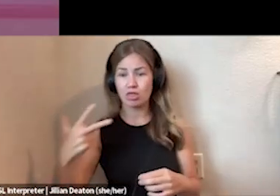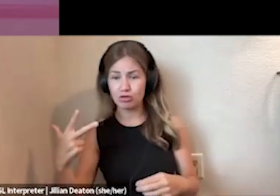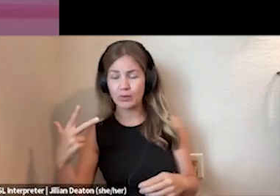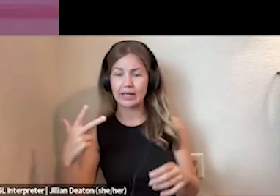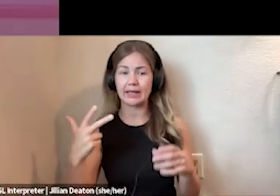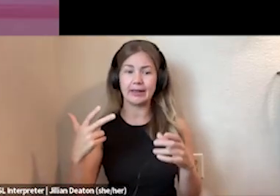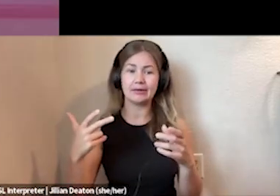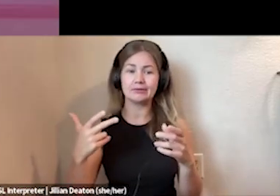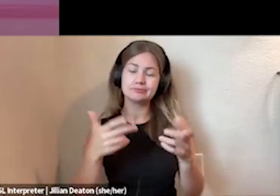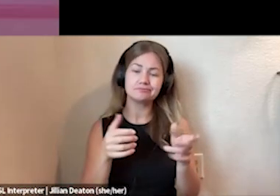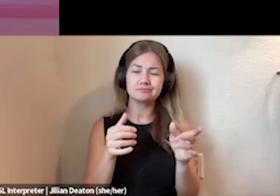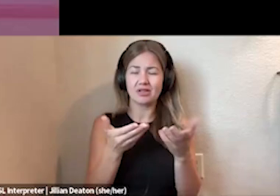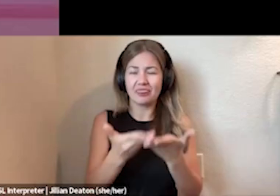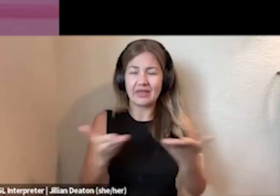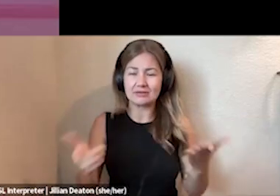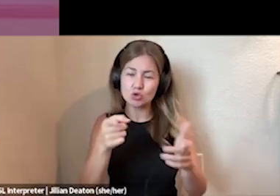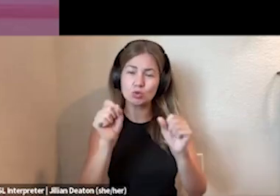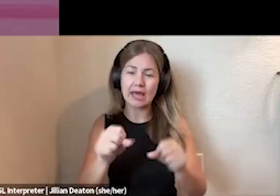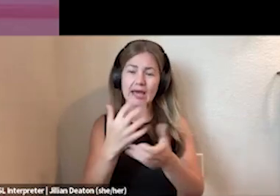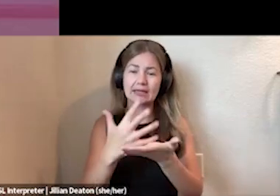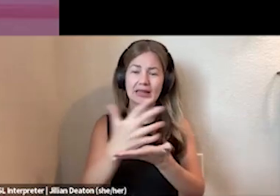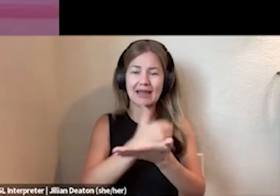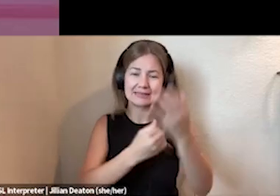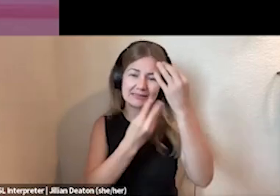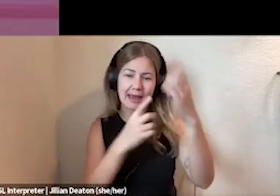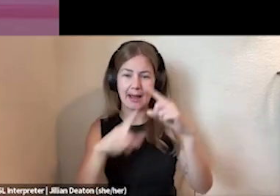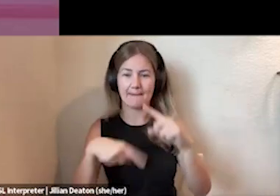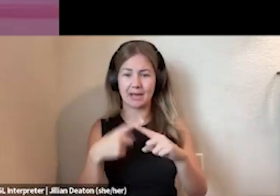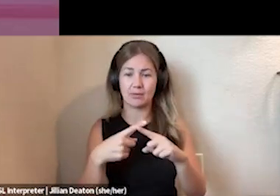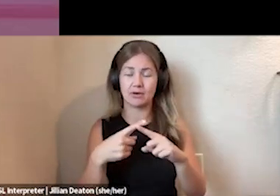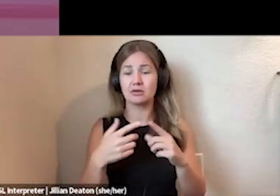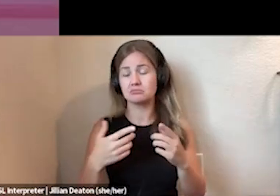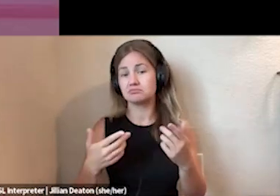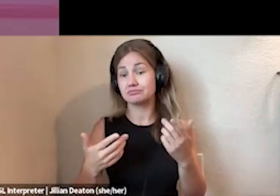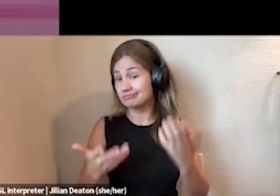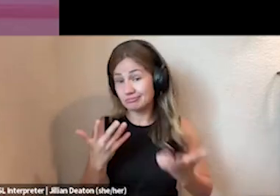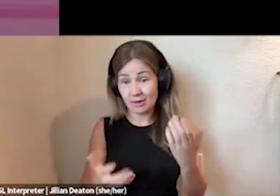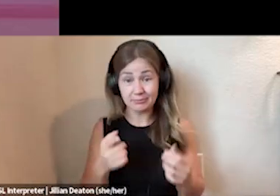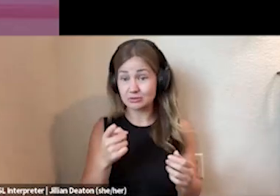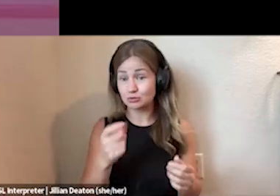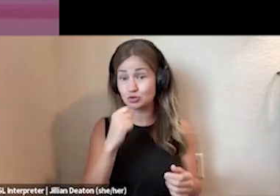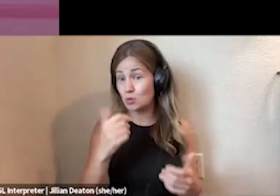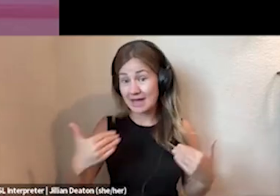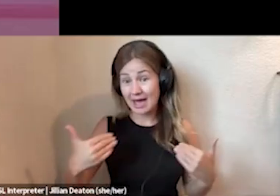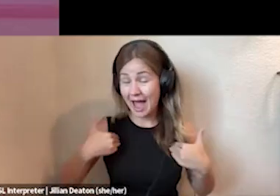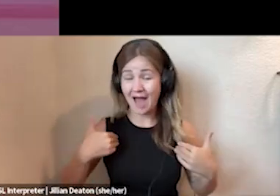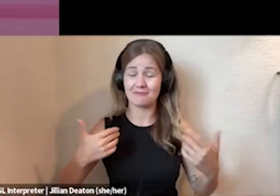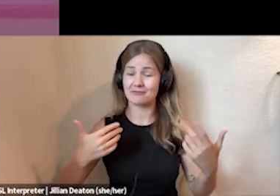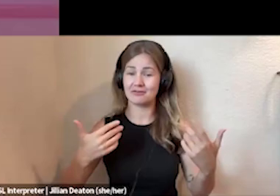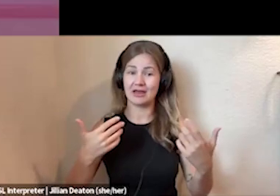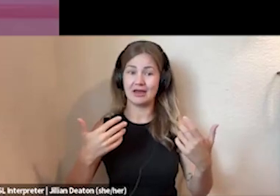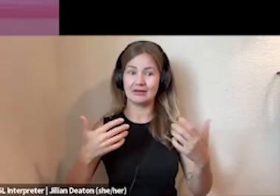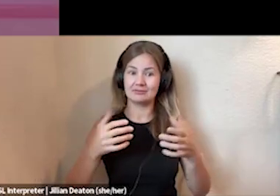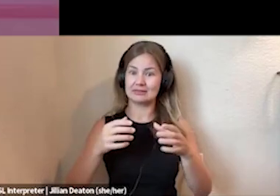be able to collect consistently. Again, you might not have a 30-person development or visitor services department. You just need to